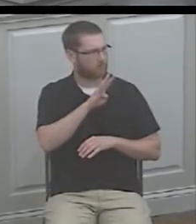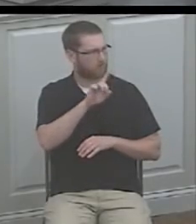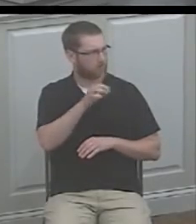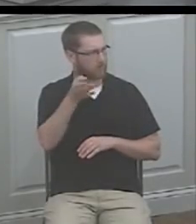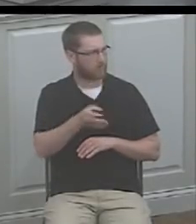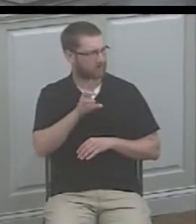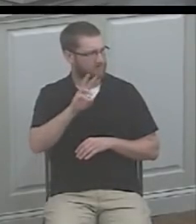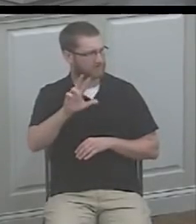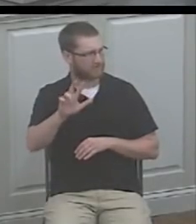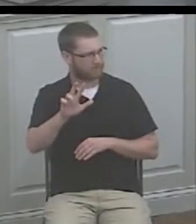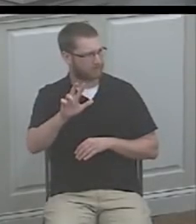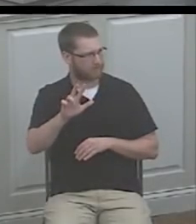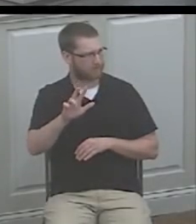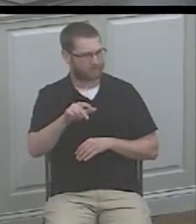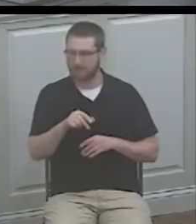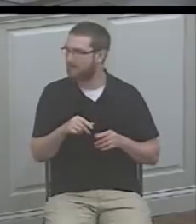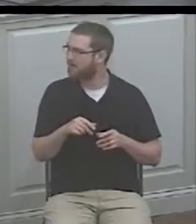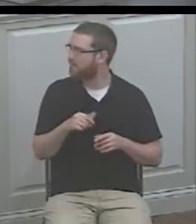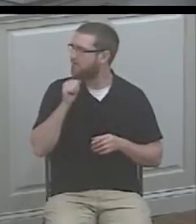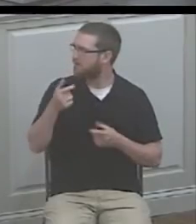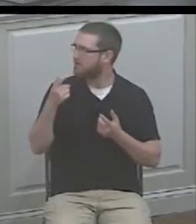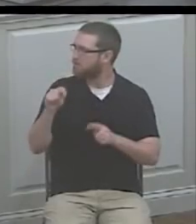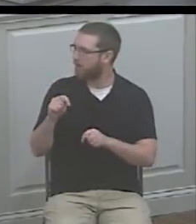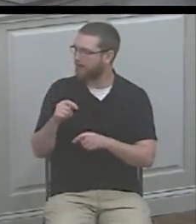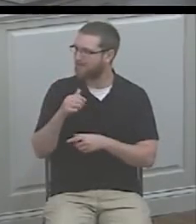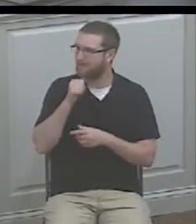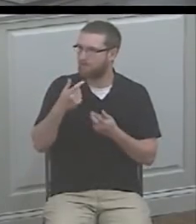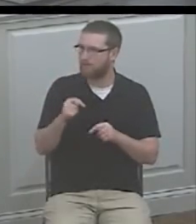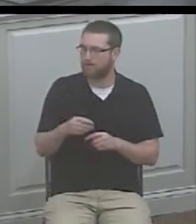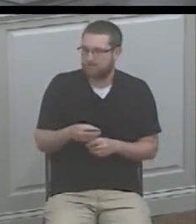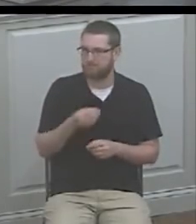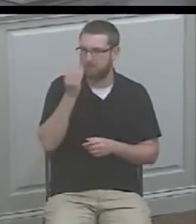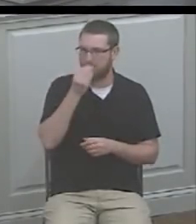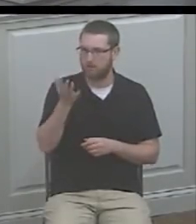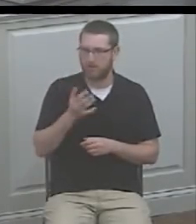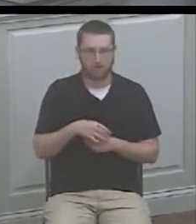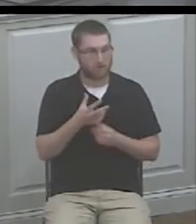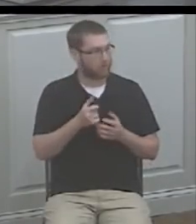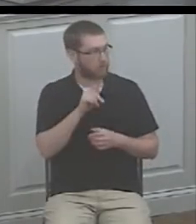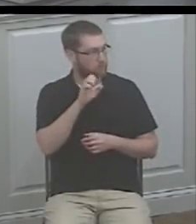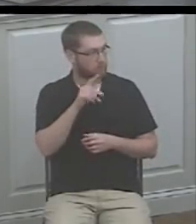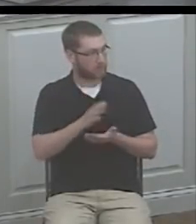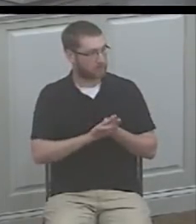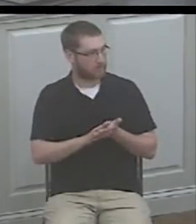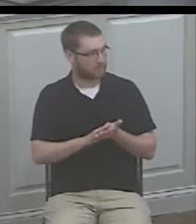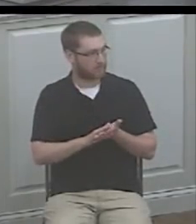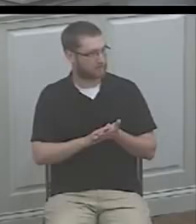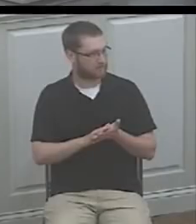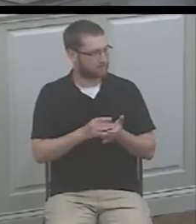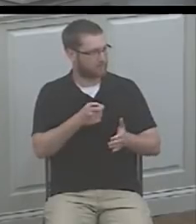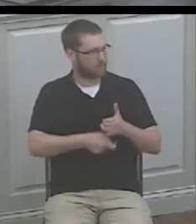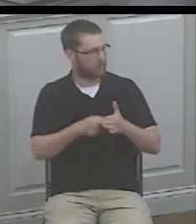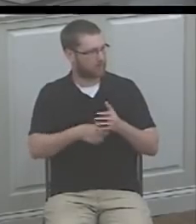That's like... That's not even trying. That's not even trying. It's like you want a pickup truck and they price you out a Miata or something. That's